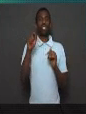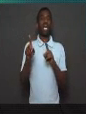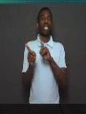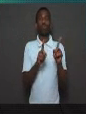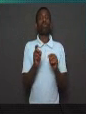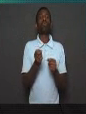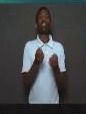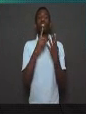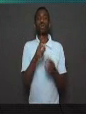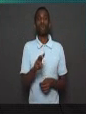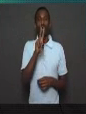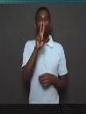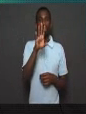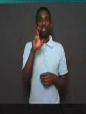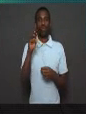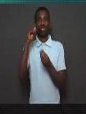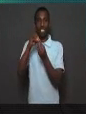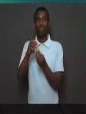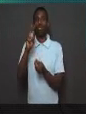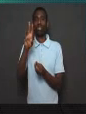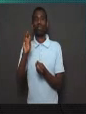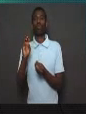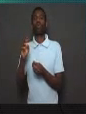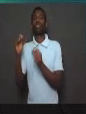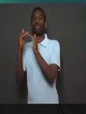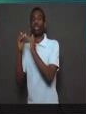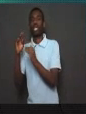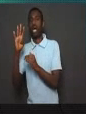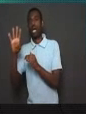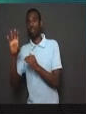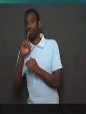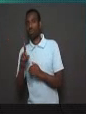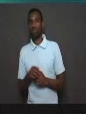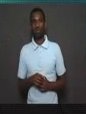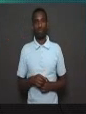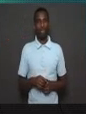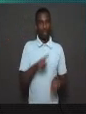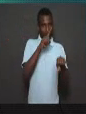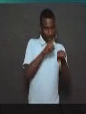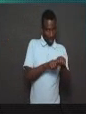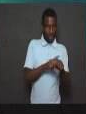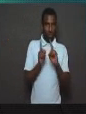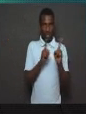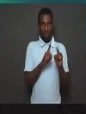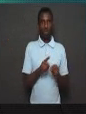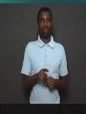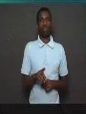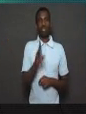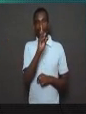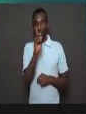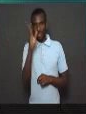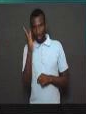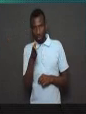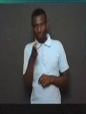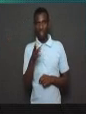The time required for train A to overtake train B